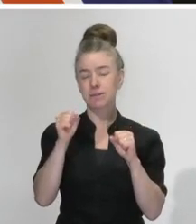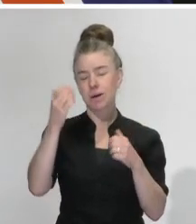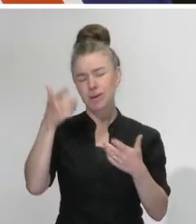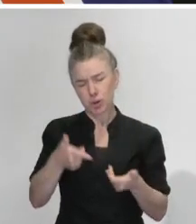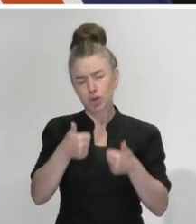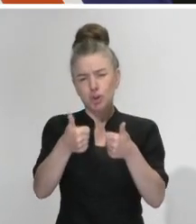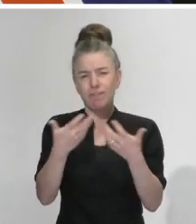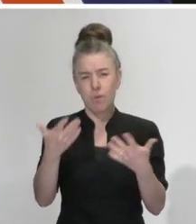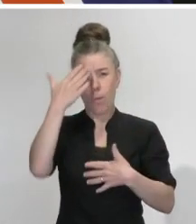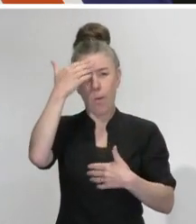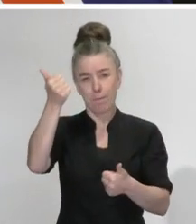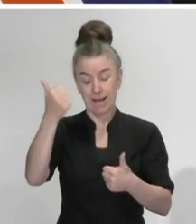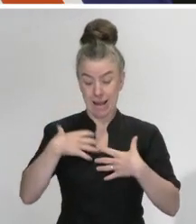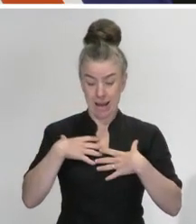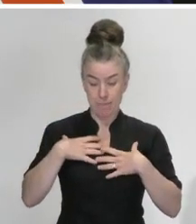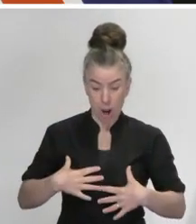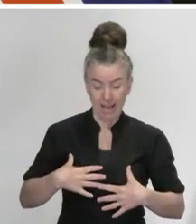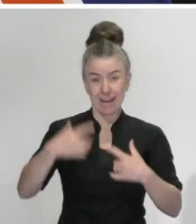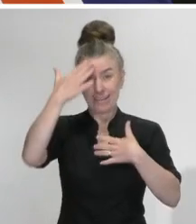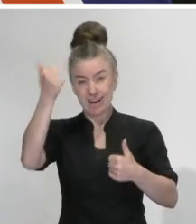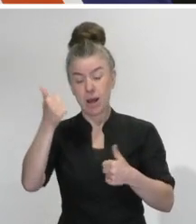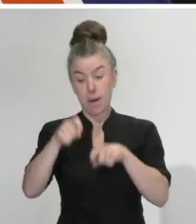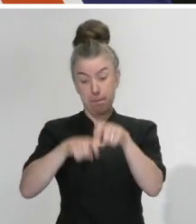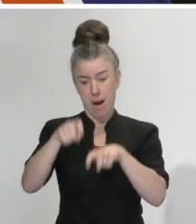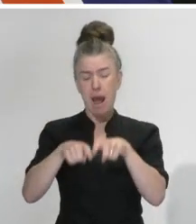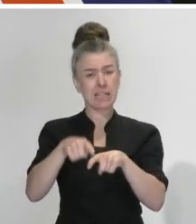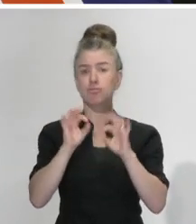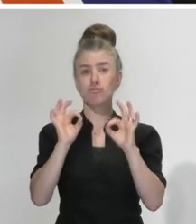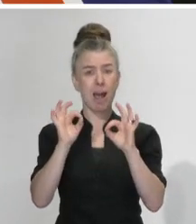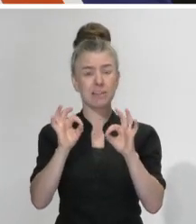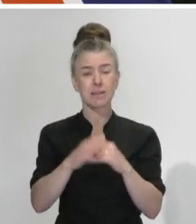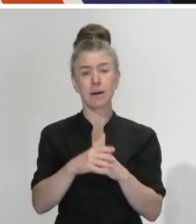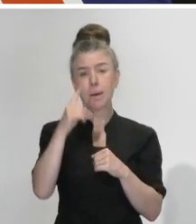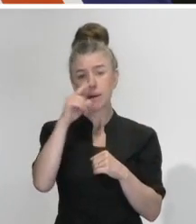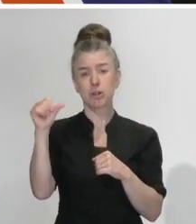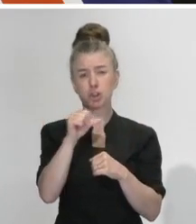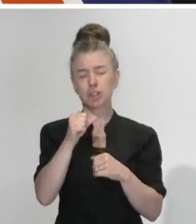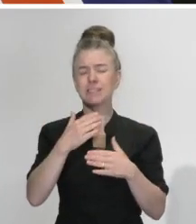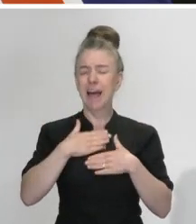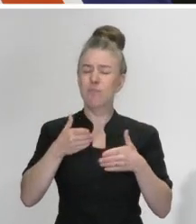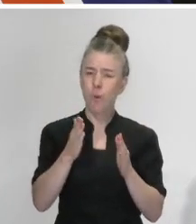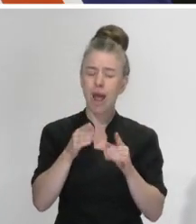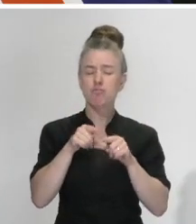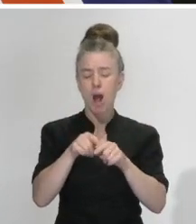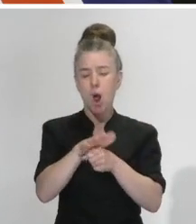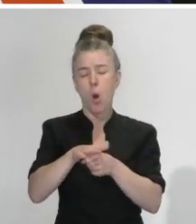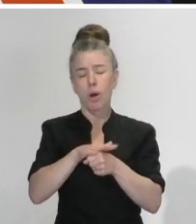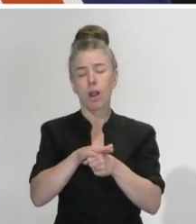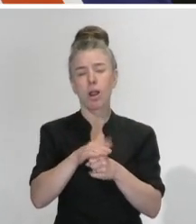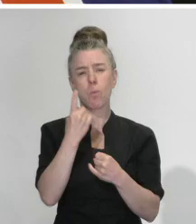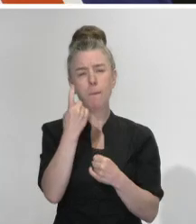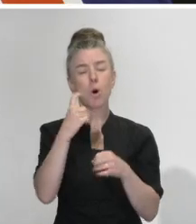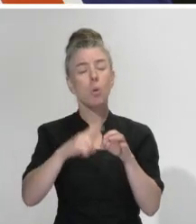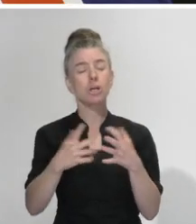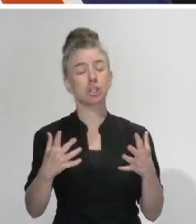well-being, and you've heard me say here before, I think cycling in particular is a great activity. Anyone should do so safely and locally. Final question. If there's inherent